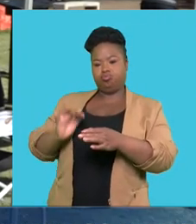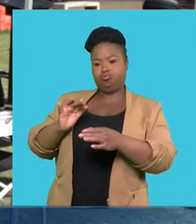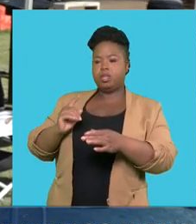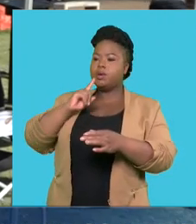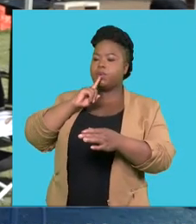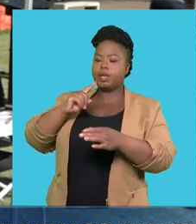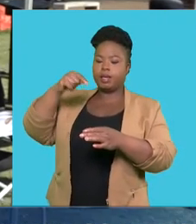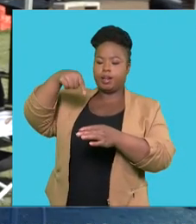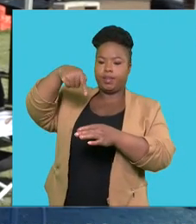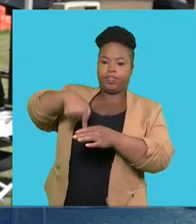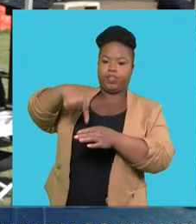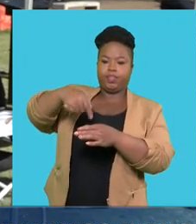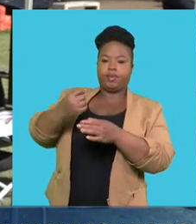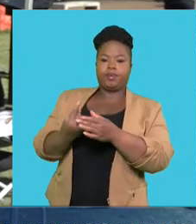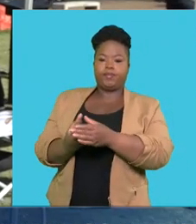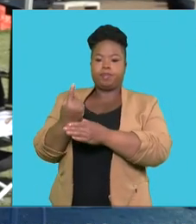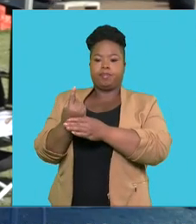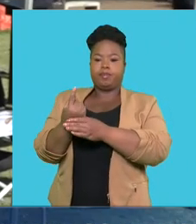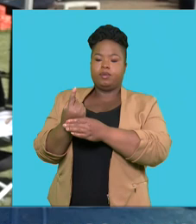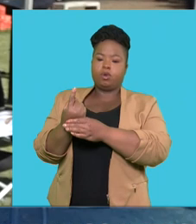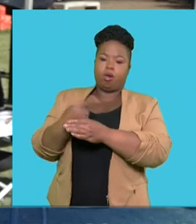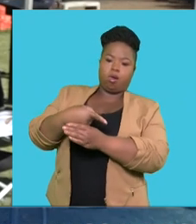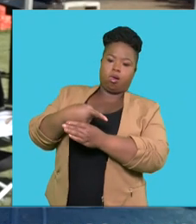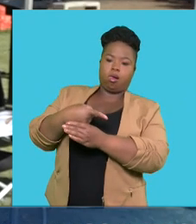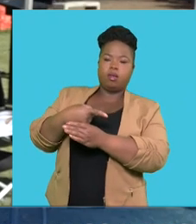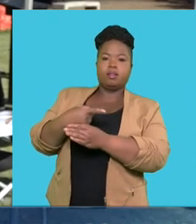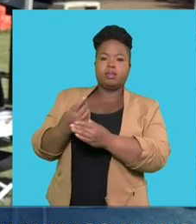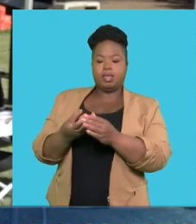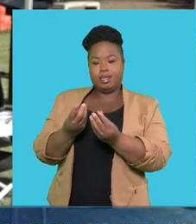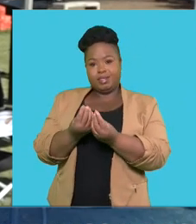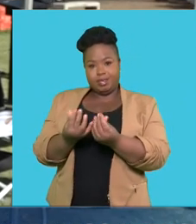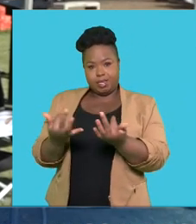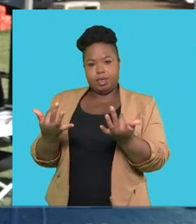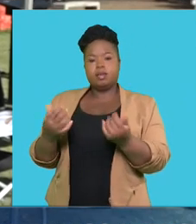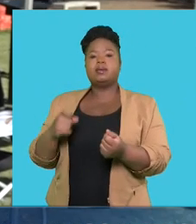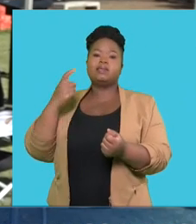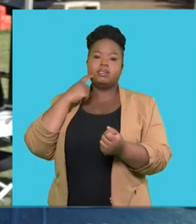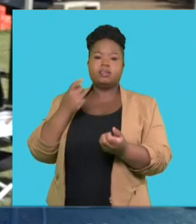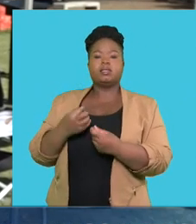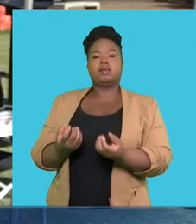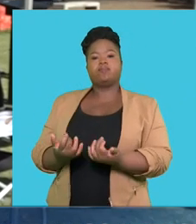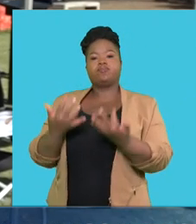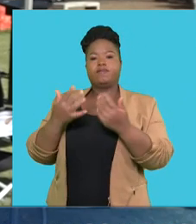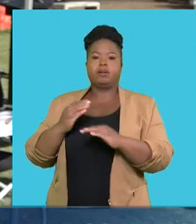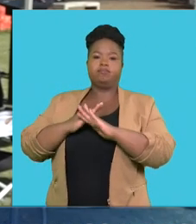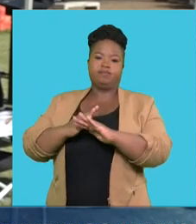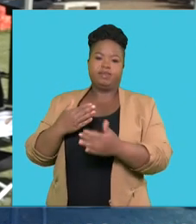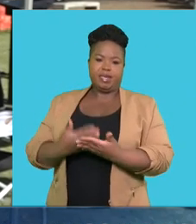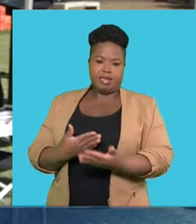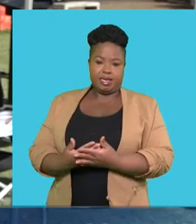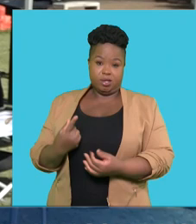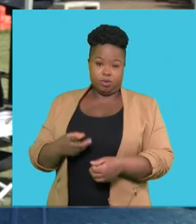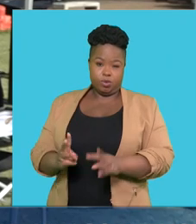inside the jar so that when the candle tips, the scent inside the jar will then extinguish the candle. So it's one other